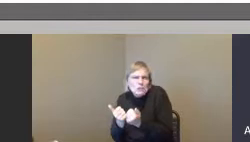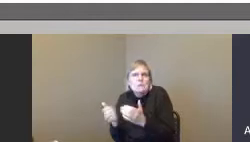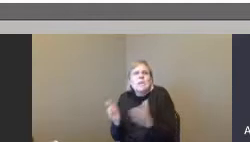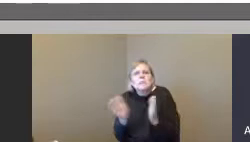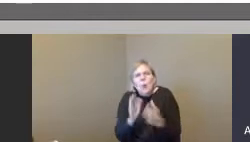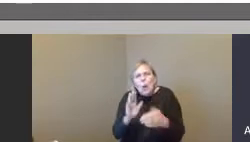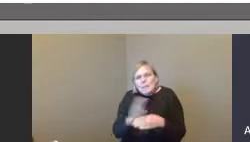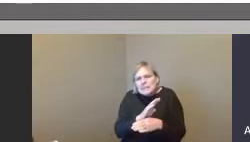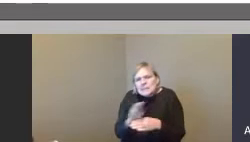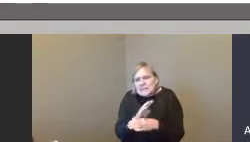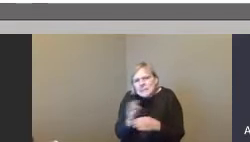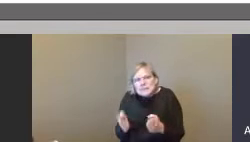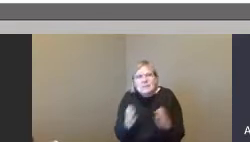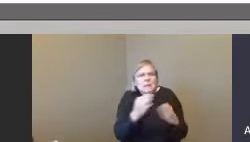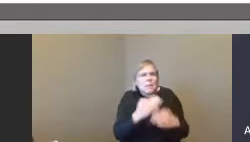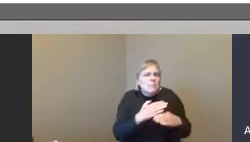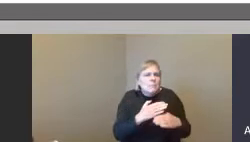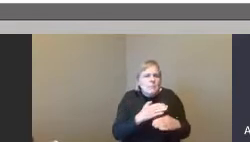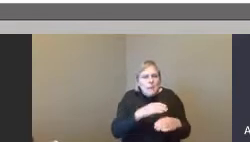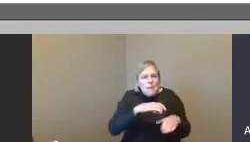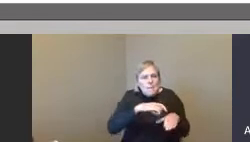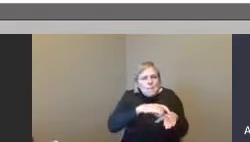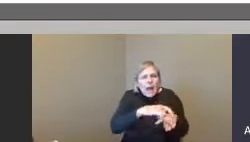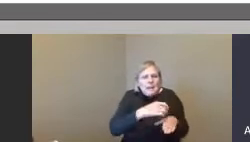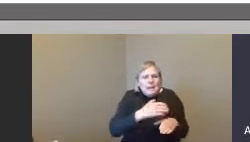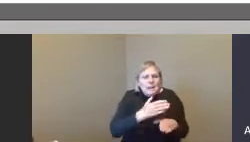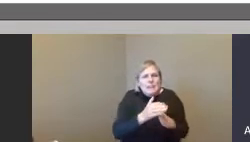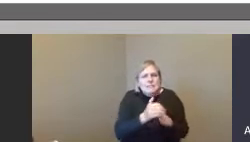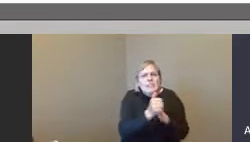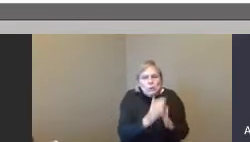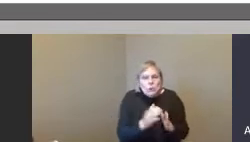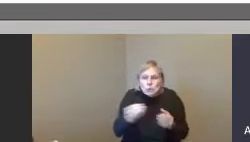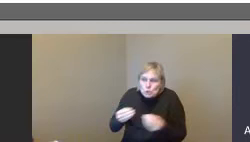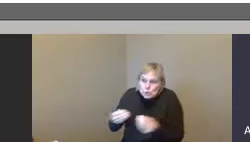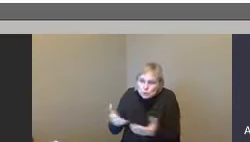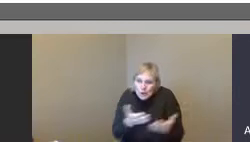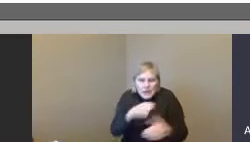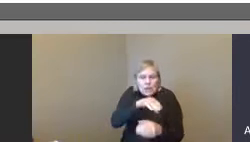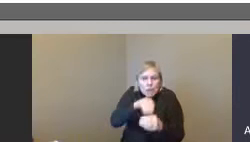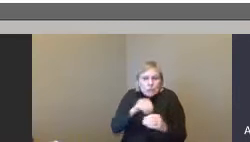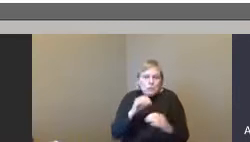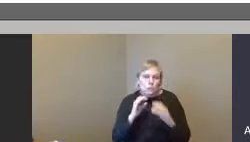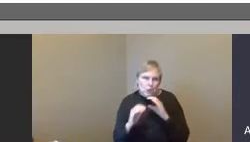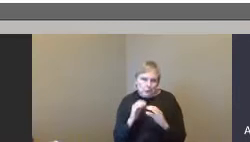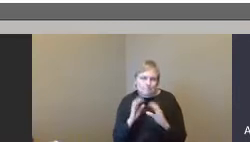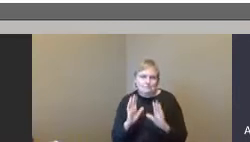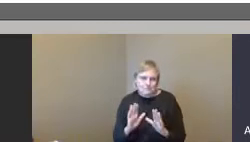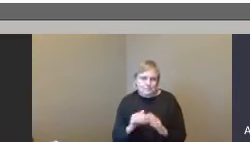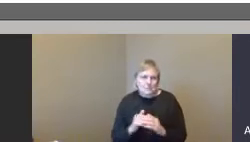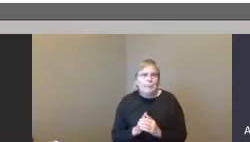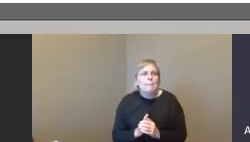small businesses, block leaders to disseminate and engage in communication.